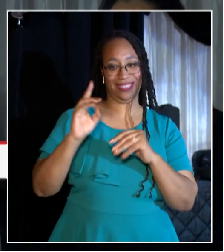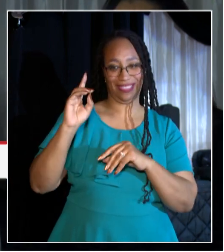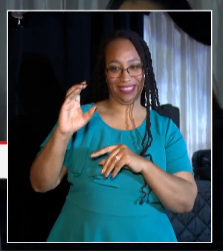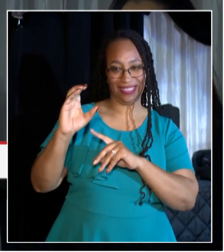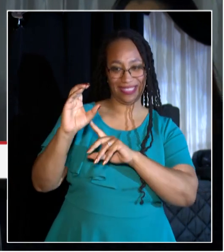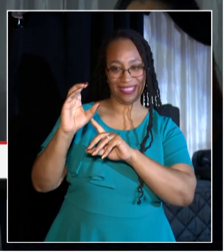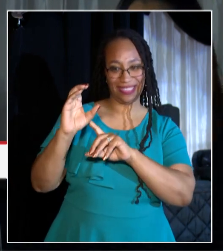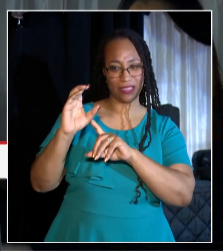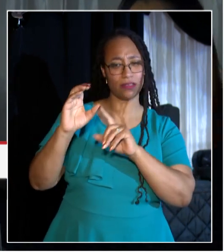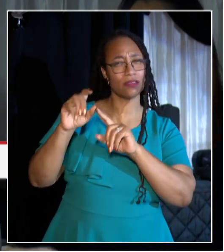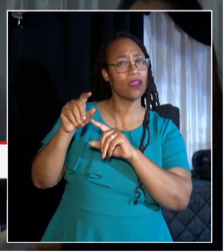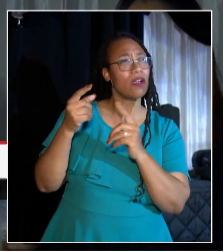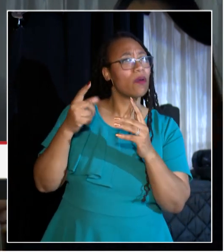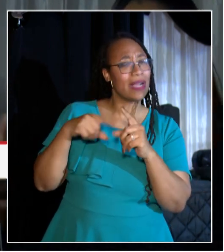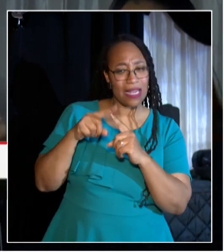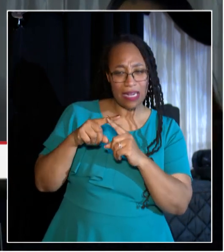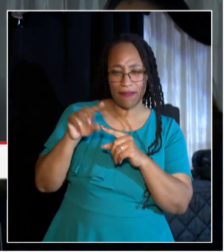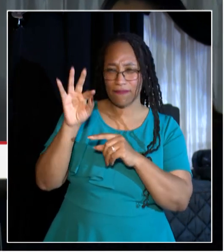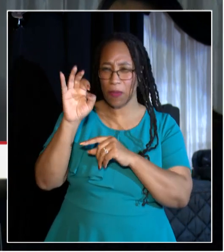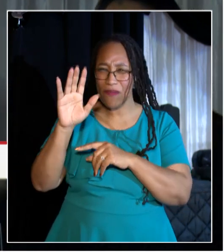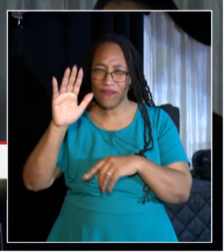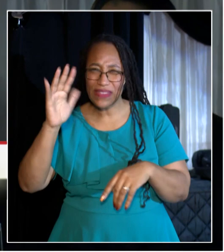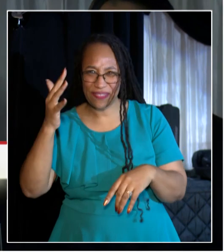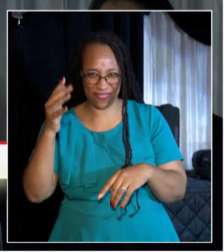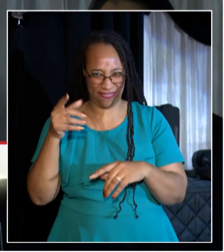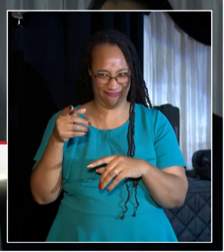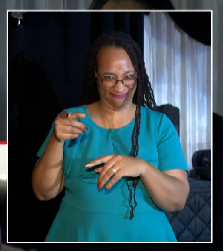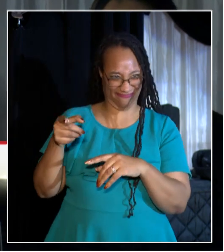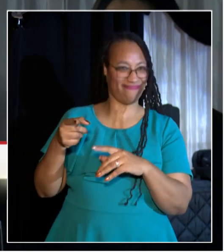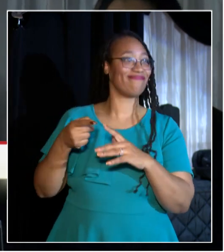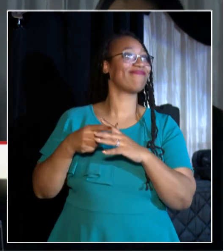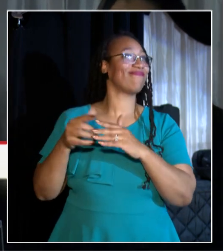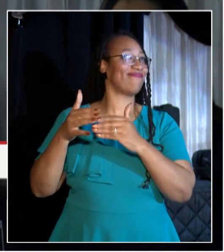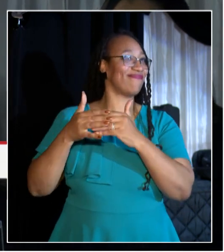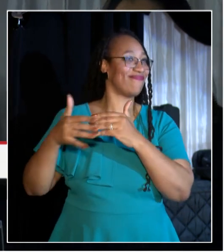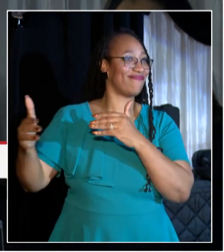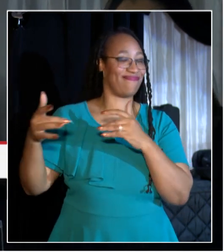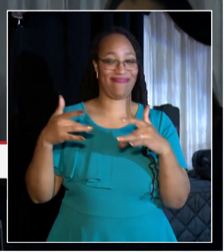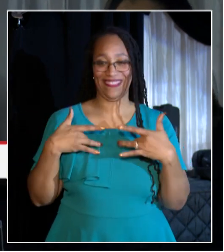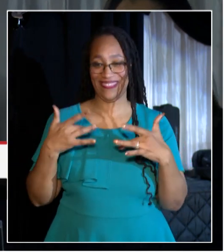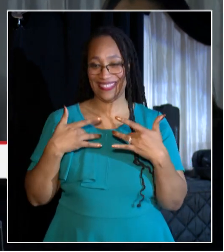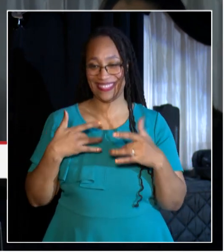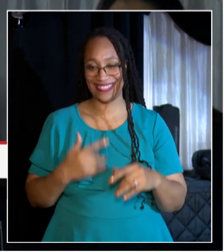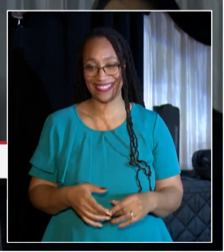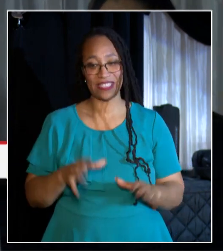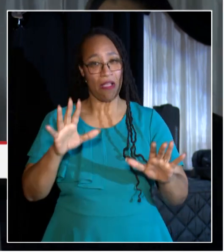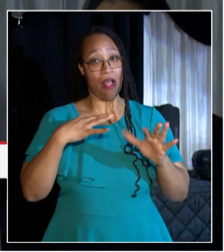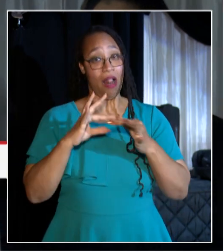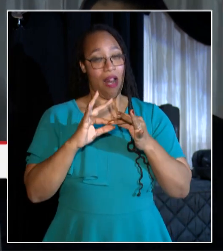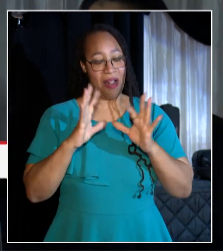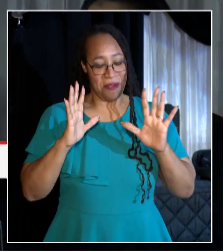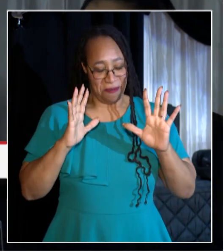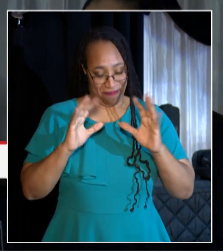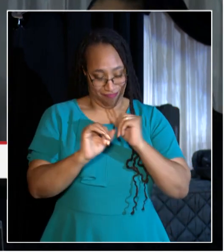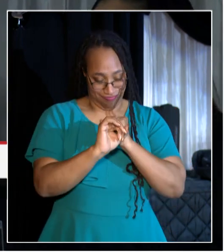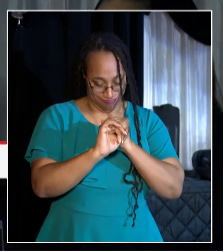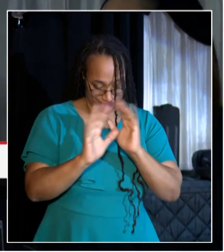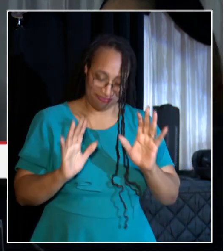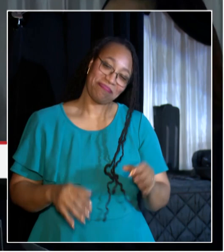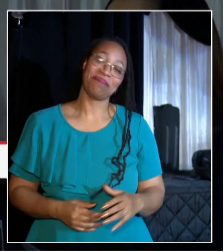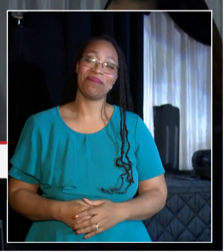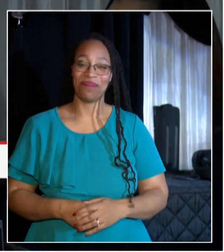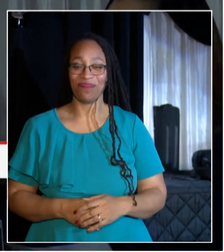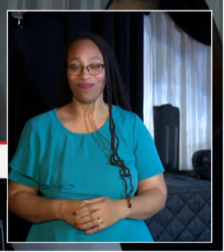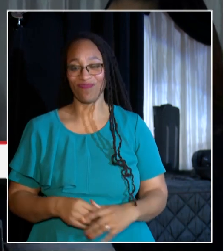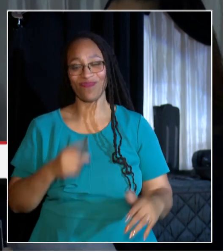with that, I want to stop talking and thank all of you for the work that you are doing in our